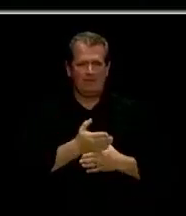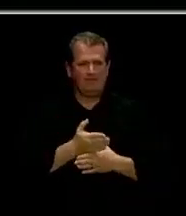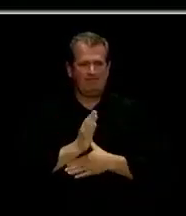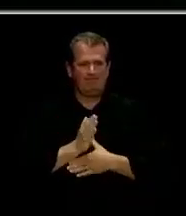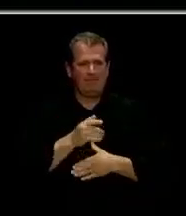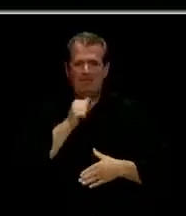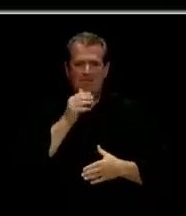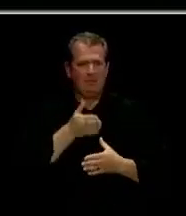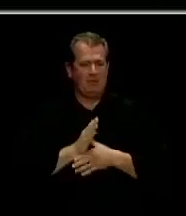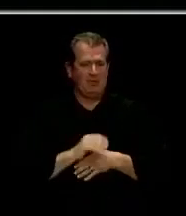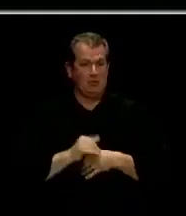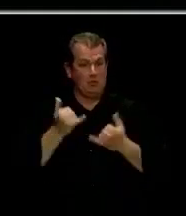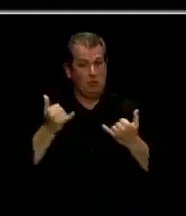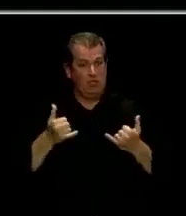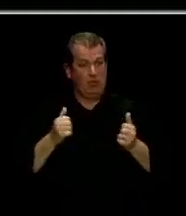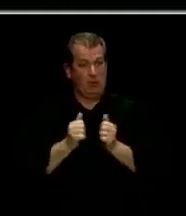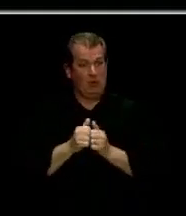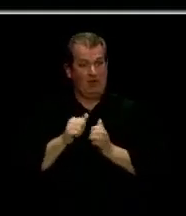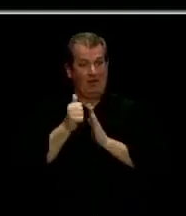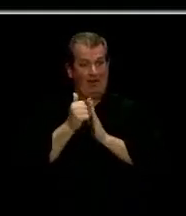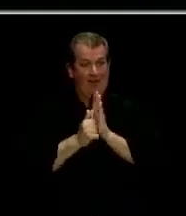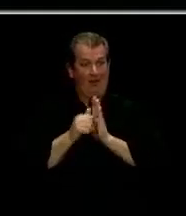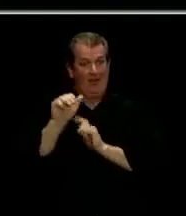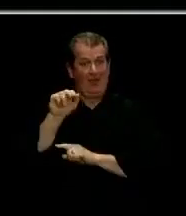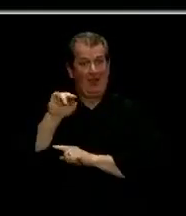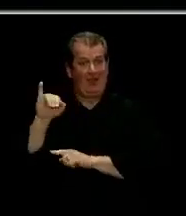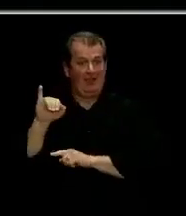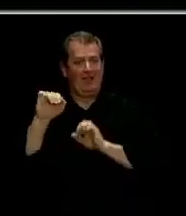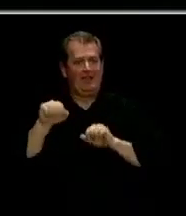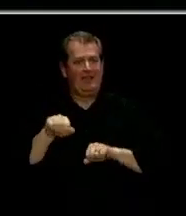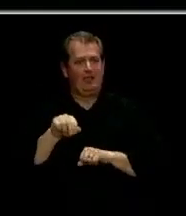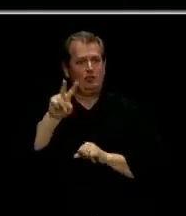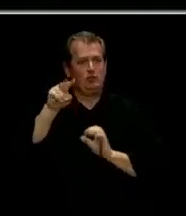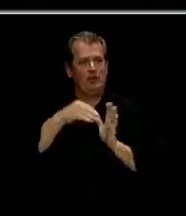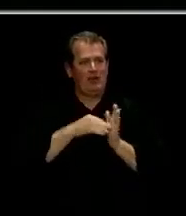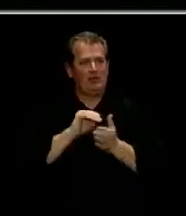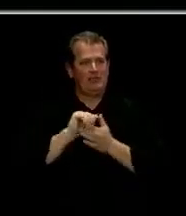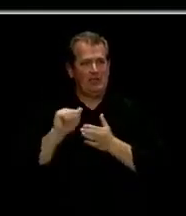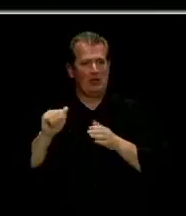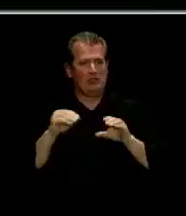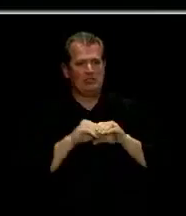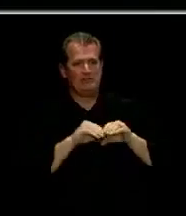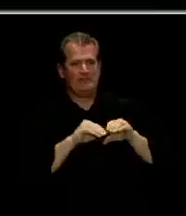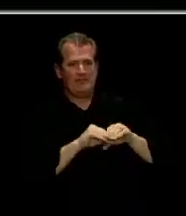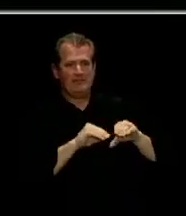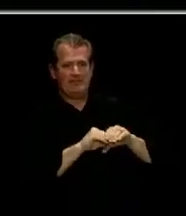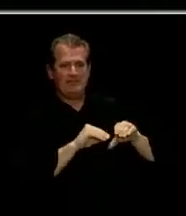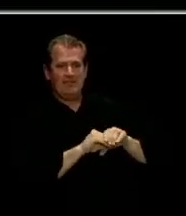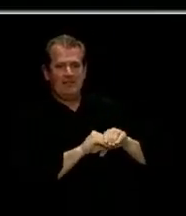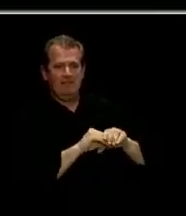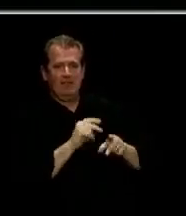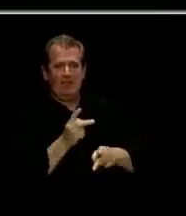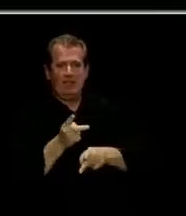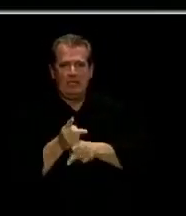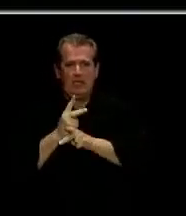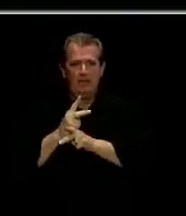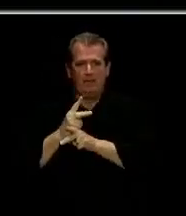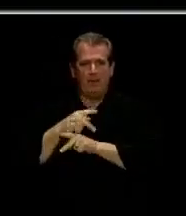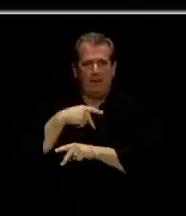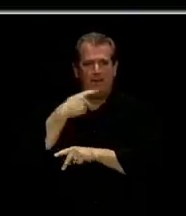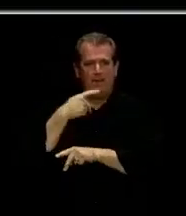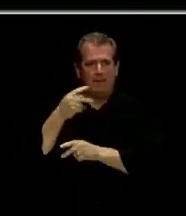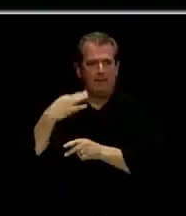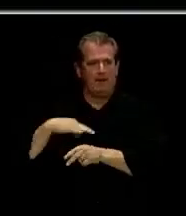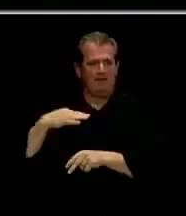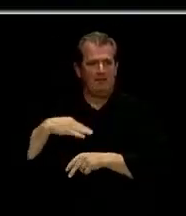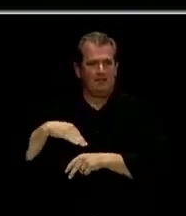United account, individuals can put away more than $2,000 and keep their public benefits, like the iBudget